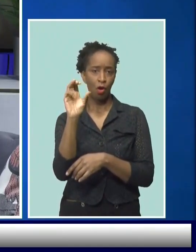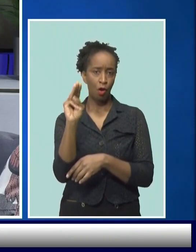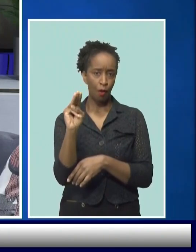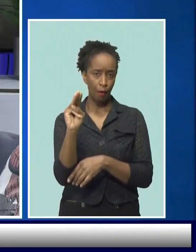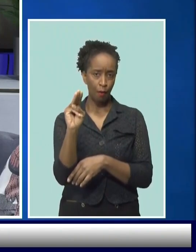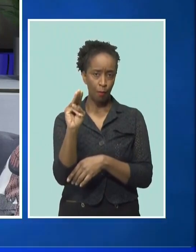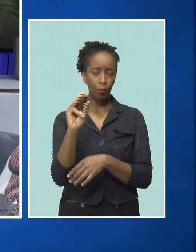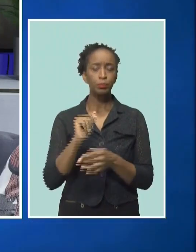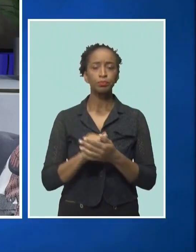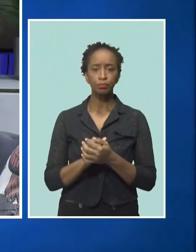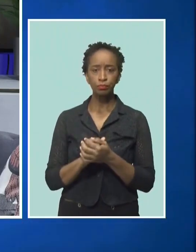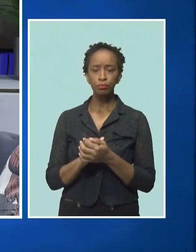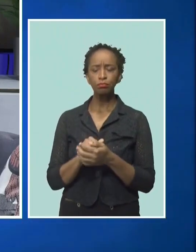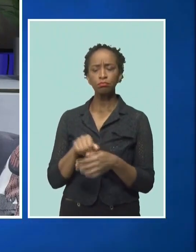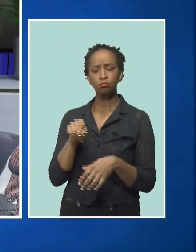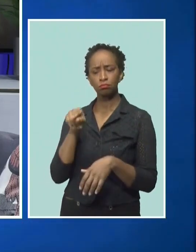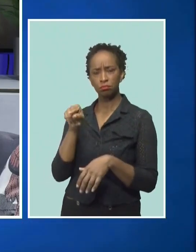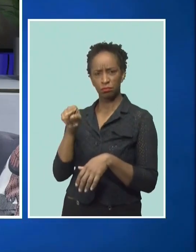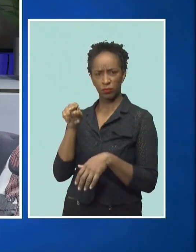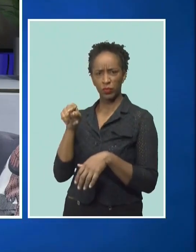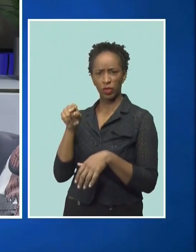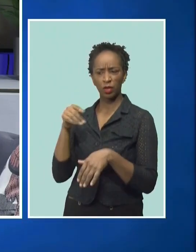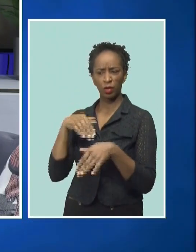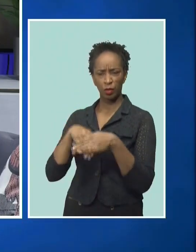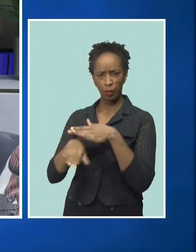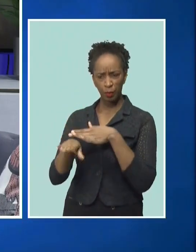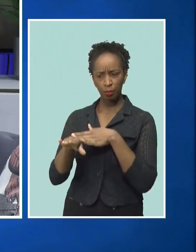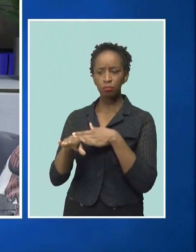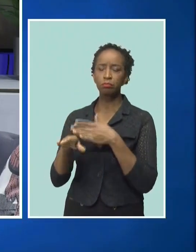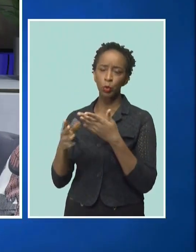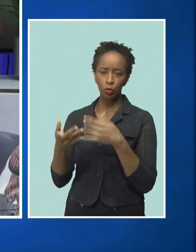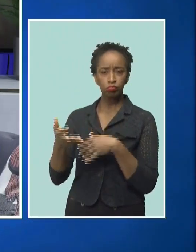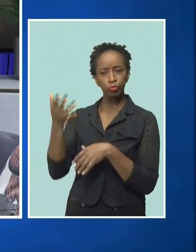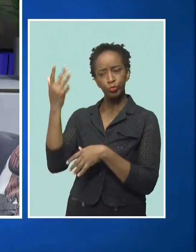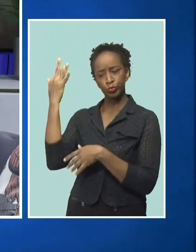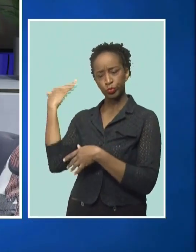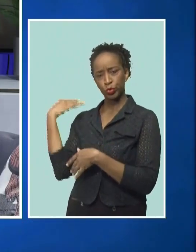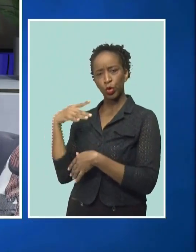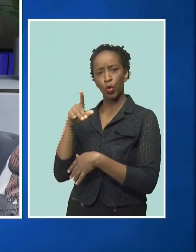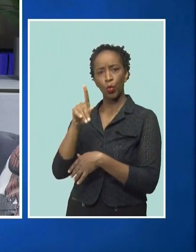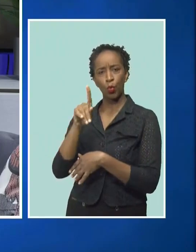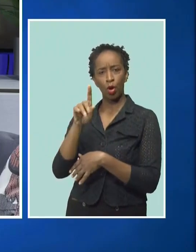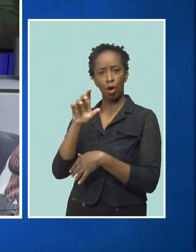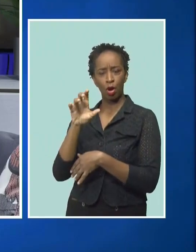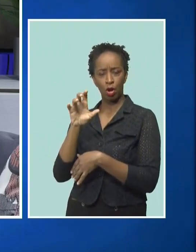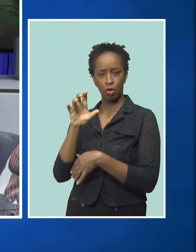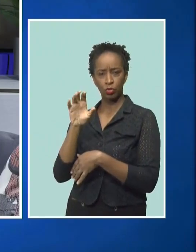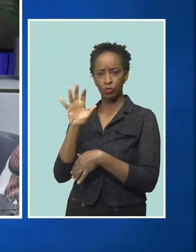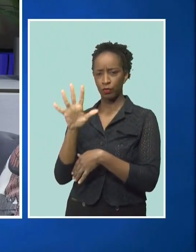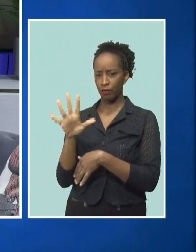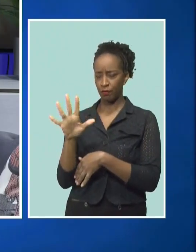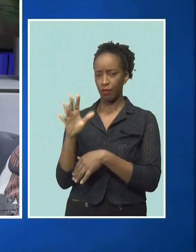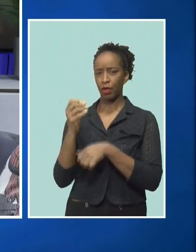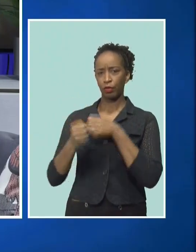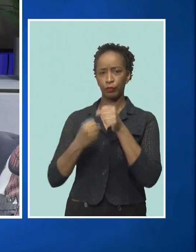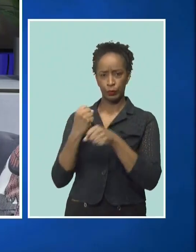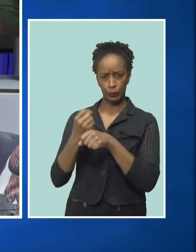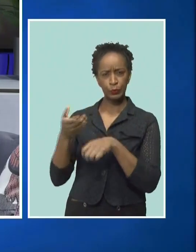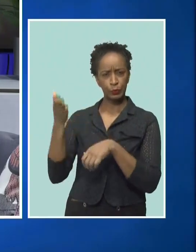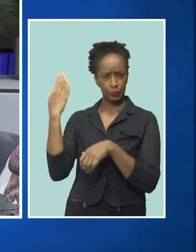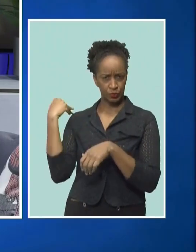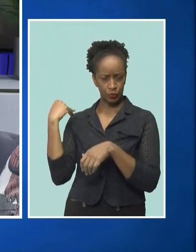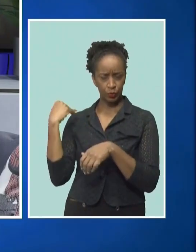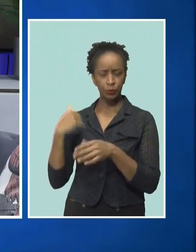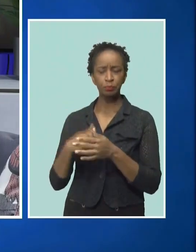his birth, focusing once again on the fact that he was the